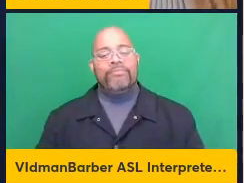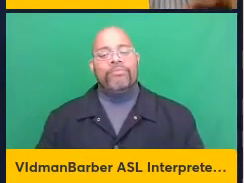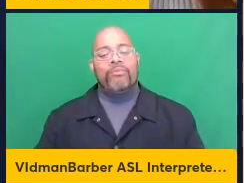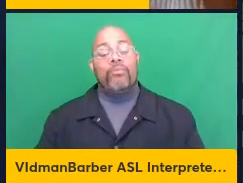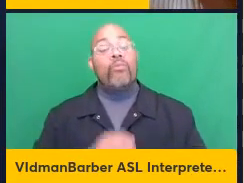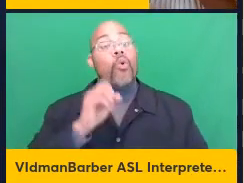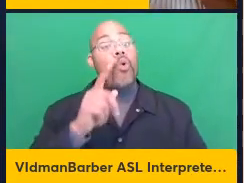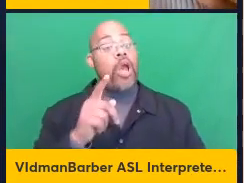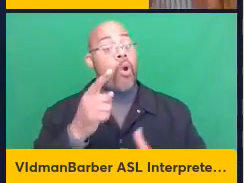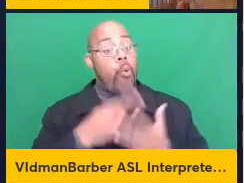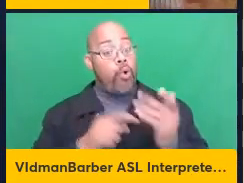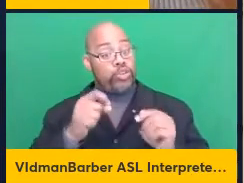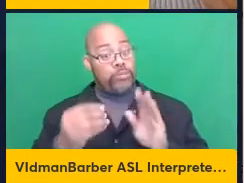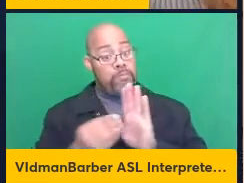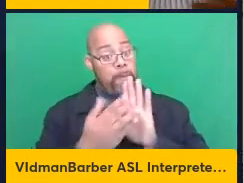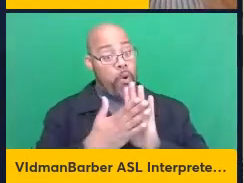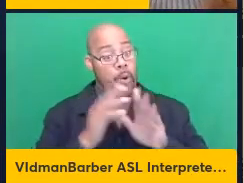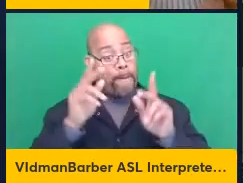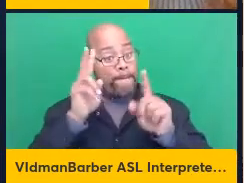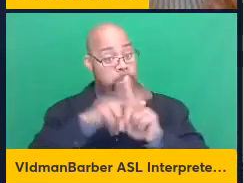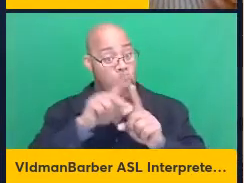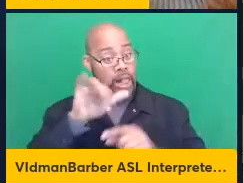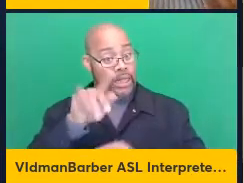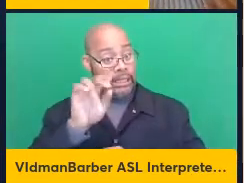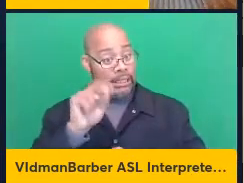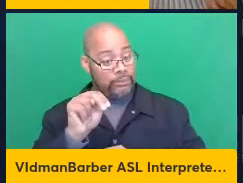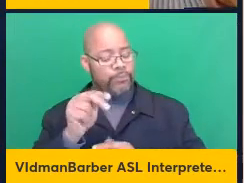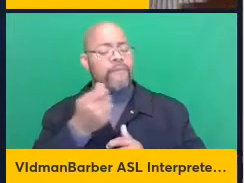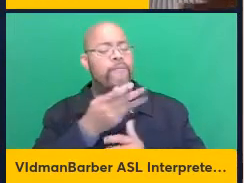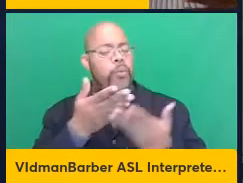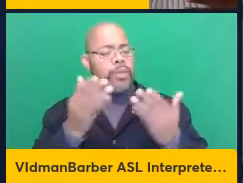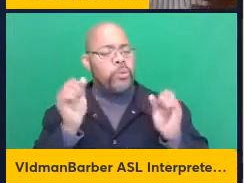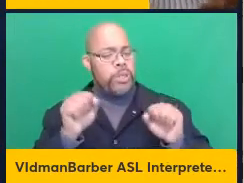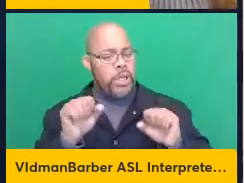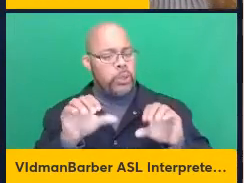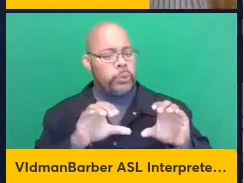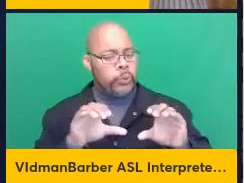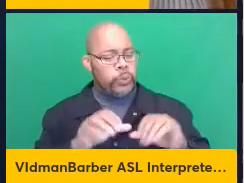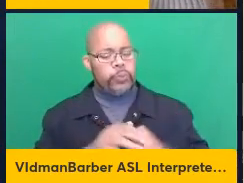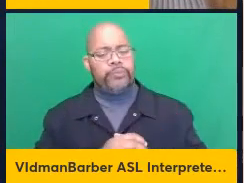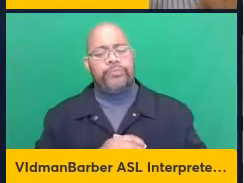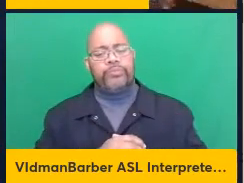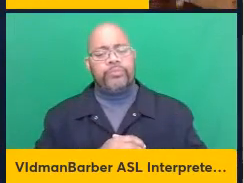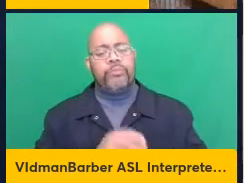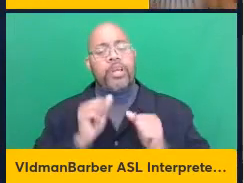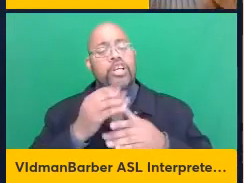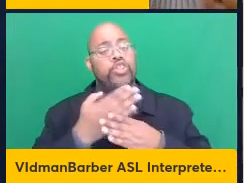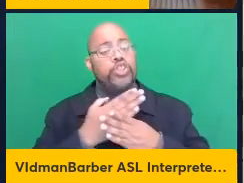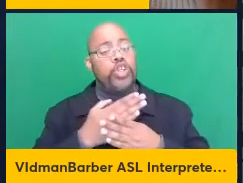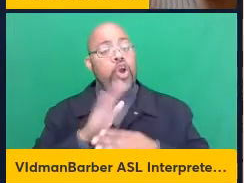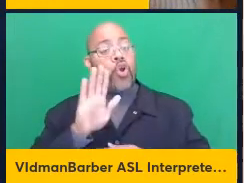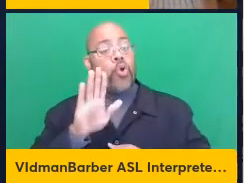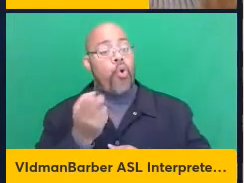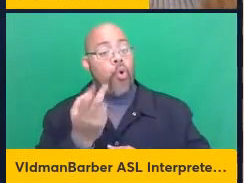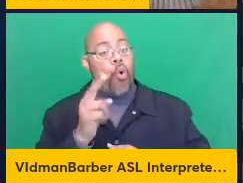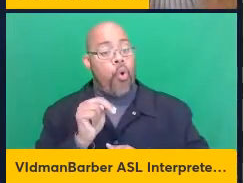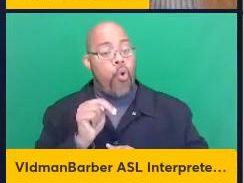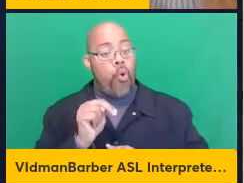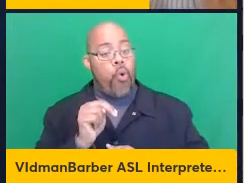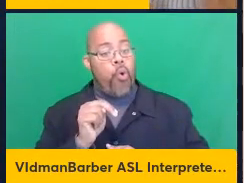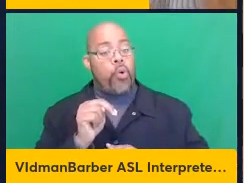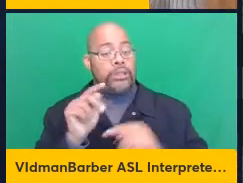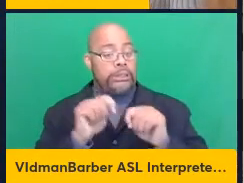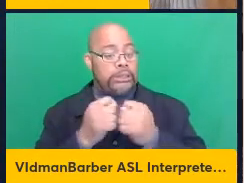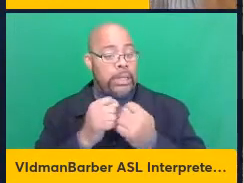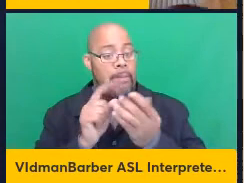All right. So what should you post on LinkedIn? There are a few things you can do. You can share your own or your team's